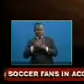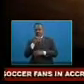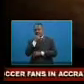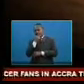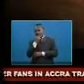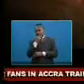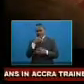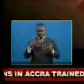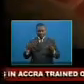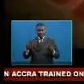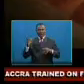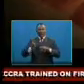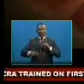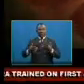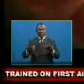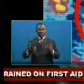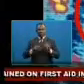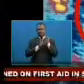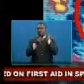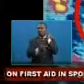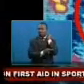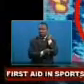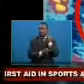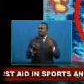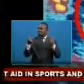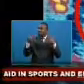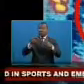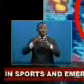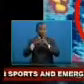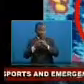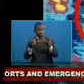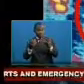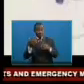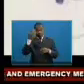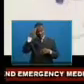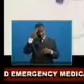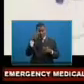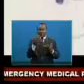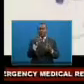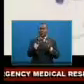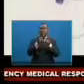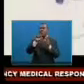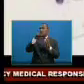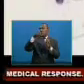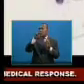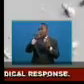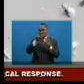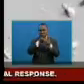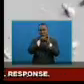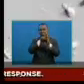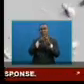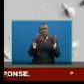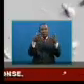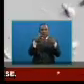suspected. According to experts, a number of factors account for this. They include low sperm count, poor quality sperm,